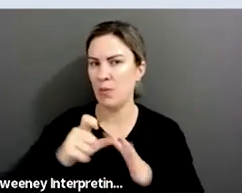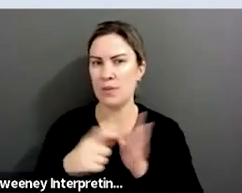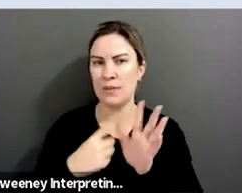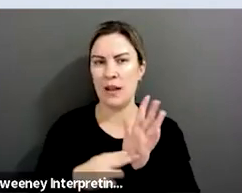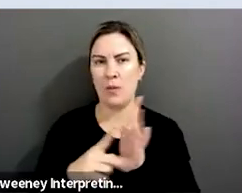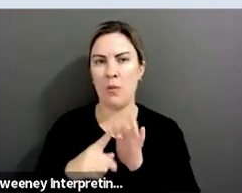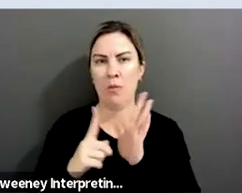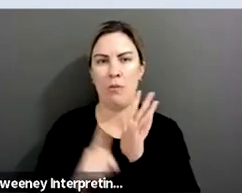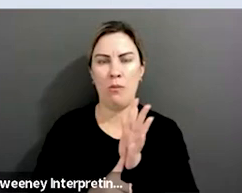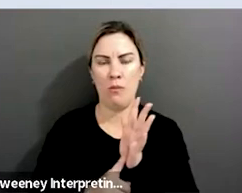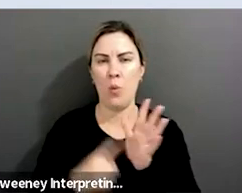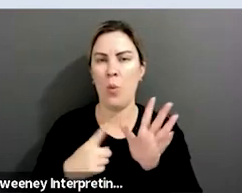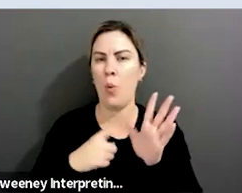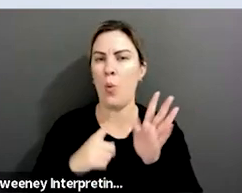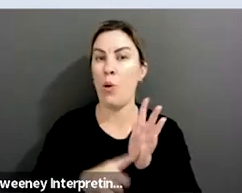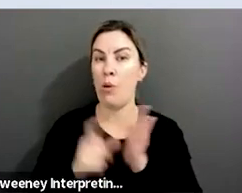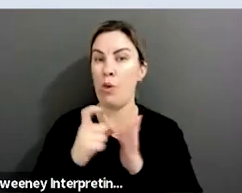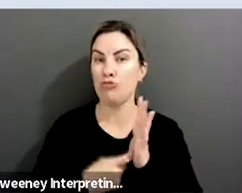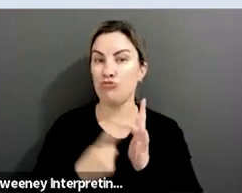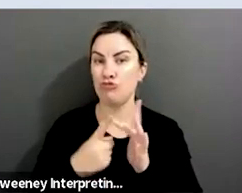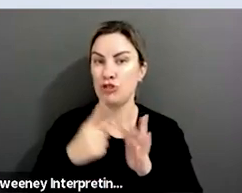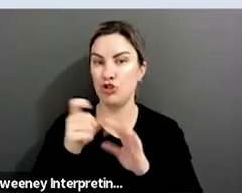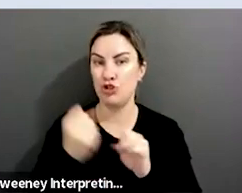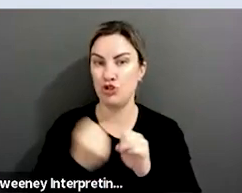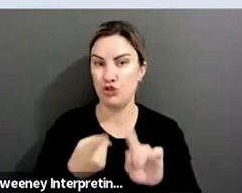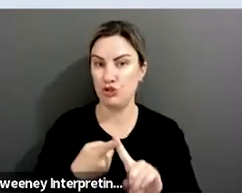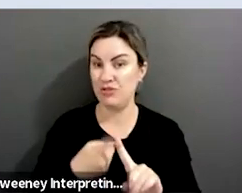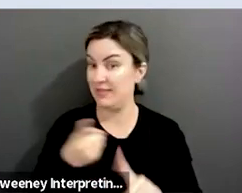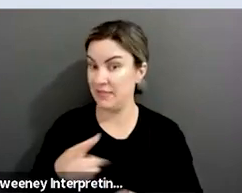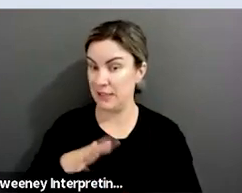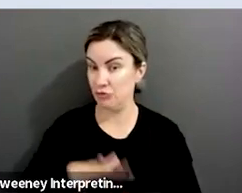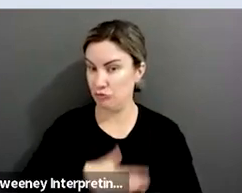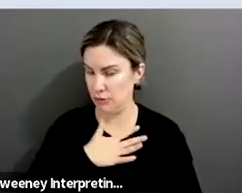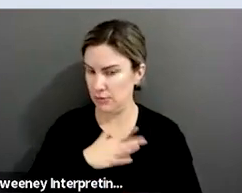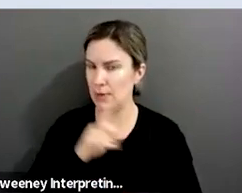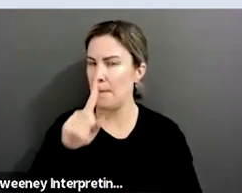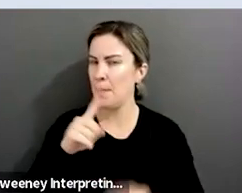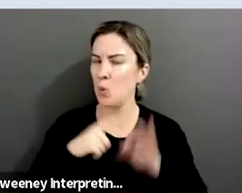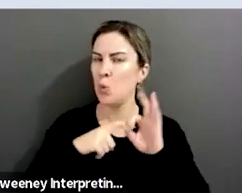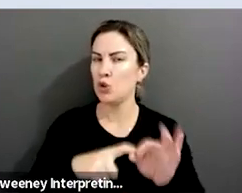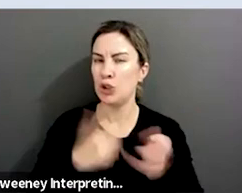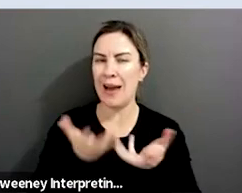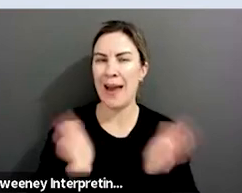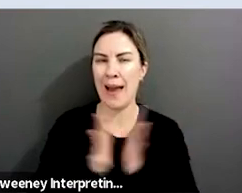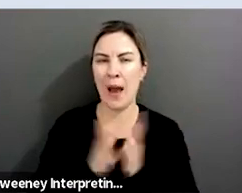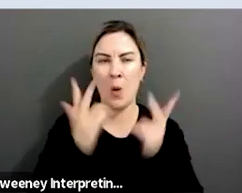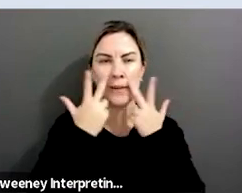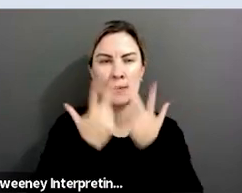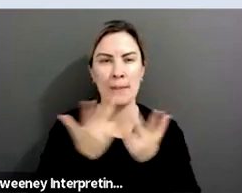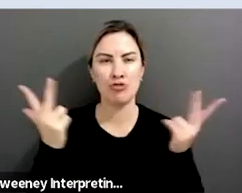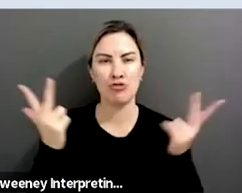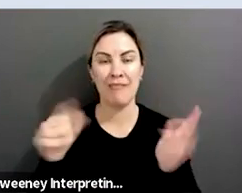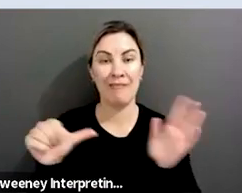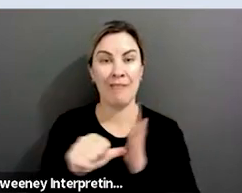in it. But this is a question about how do we demonstrate the financial cost